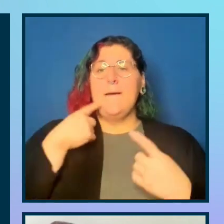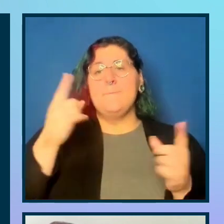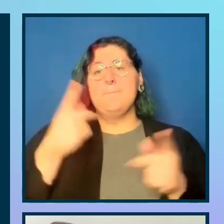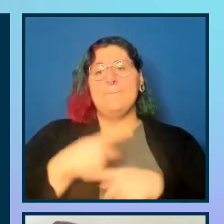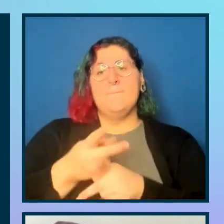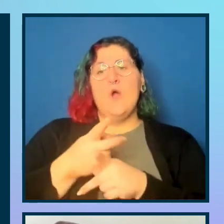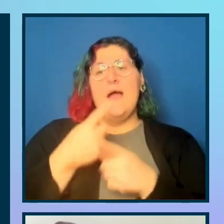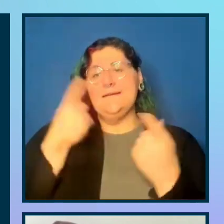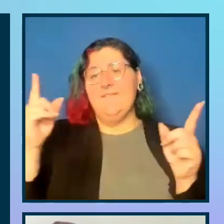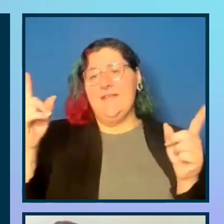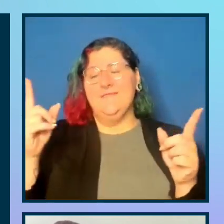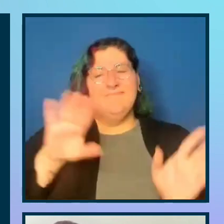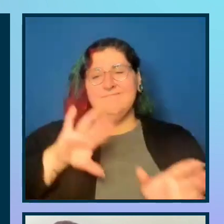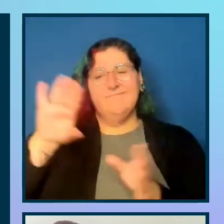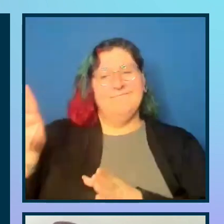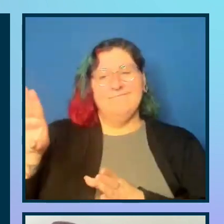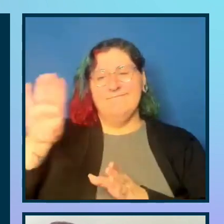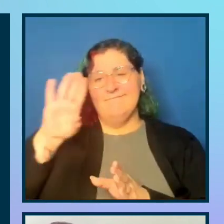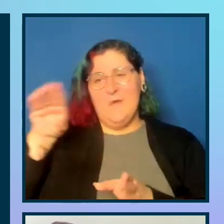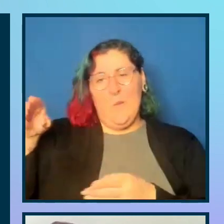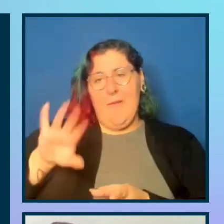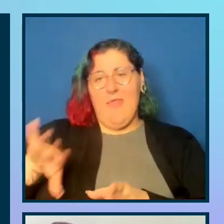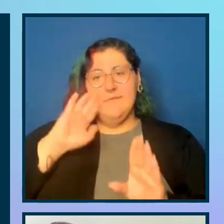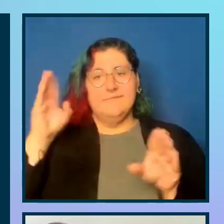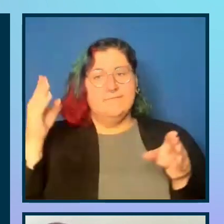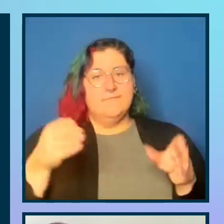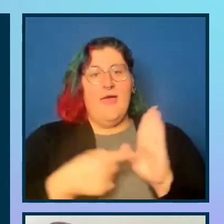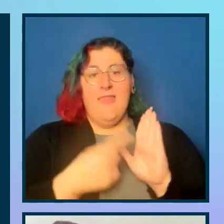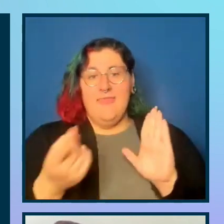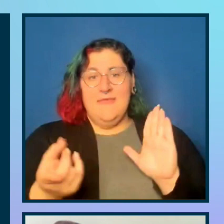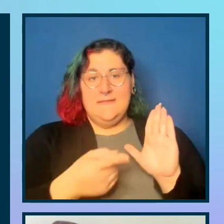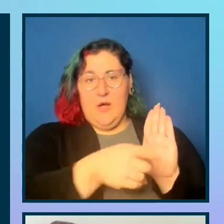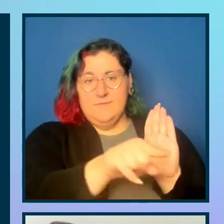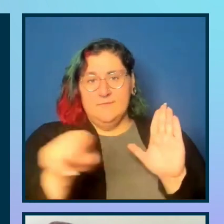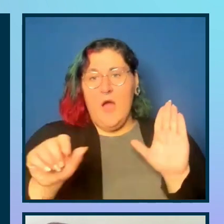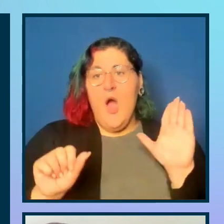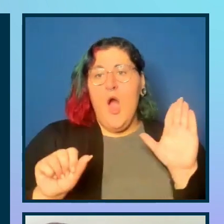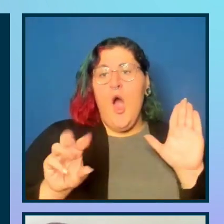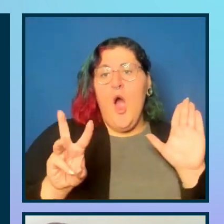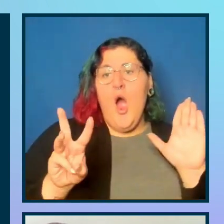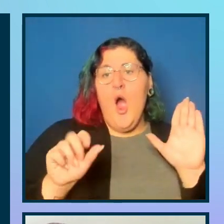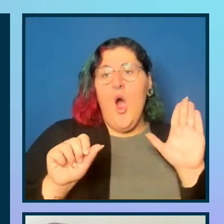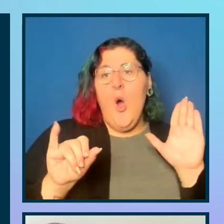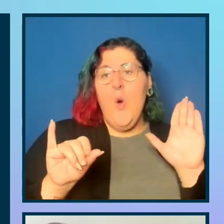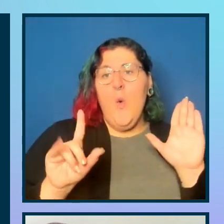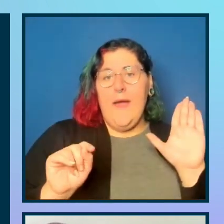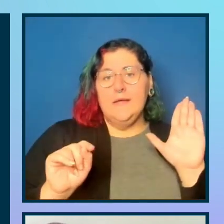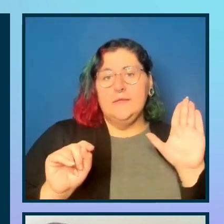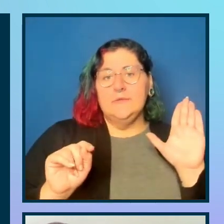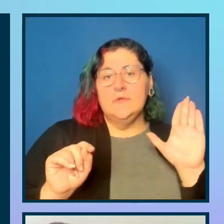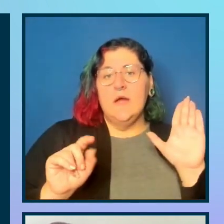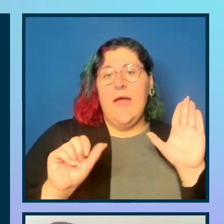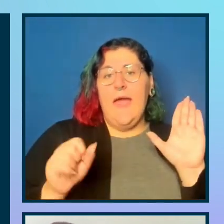care about is here. We await the A11Y audit helper, which tells us whether the accessibility linting passes